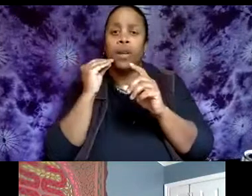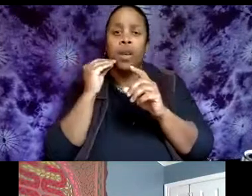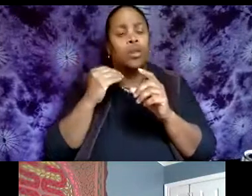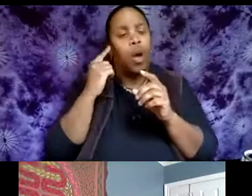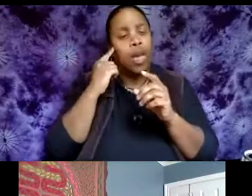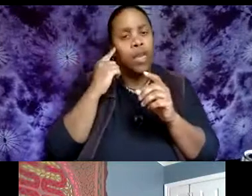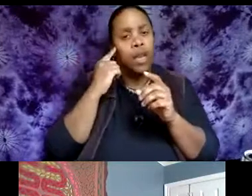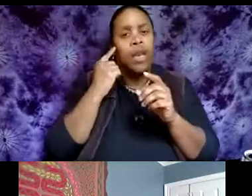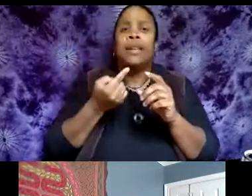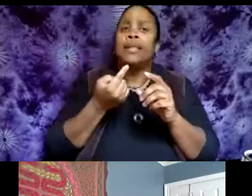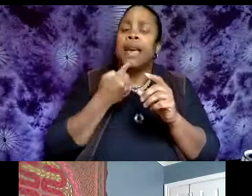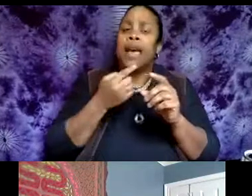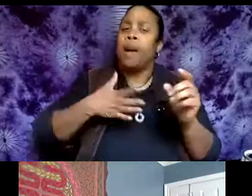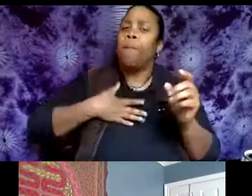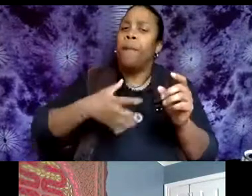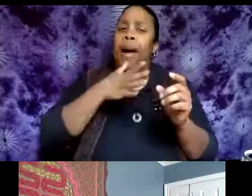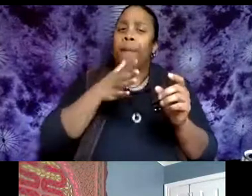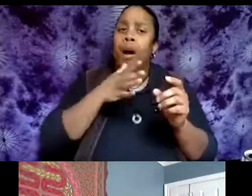Right? What's it like for you to say that right now?